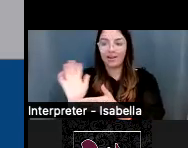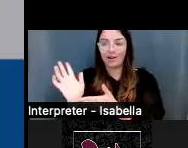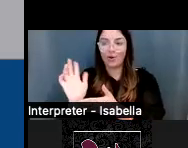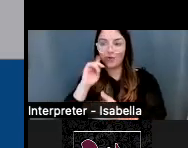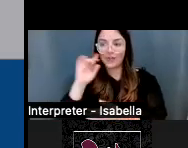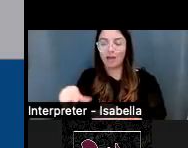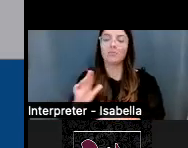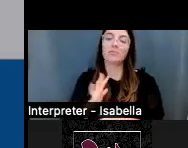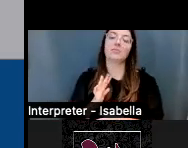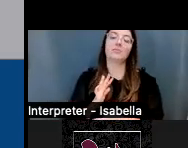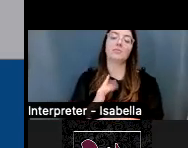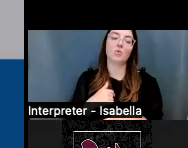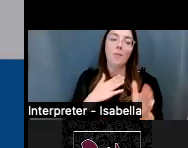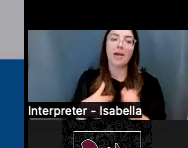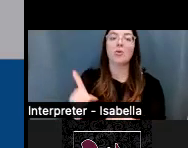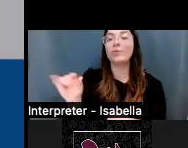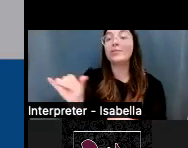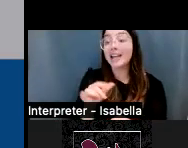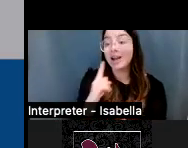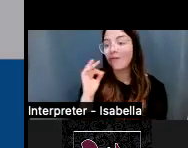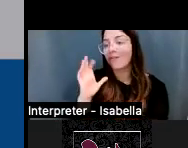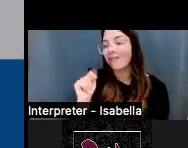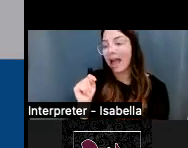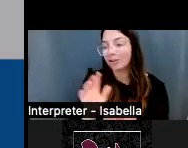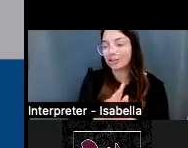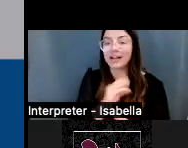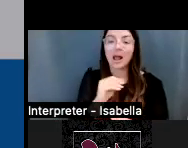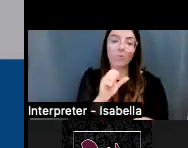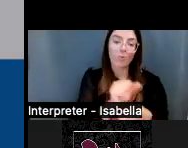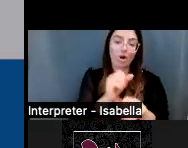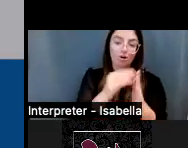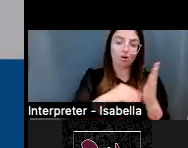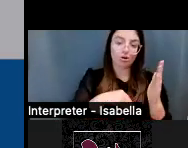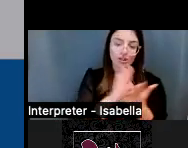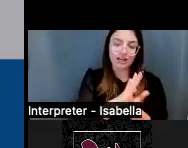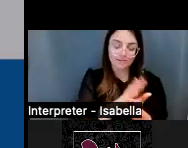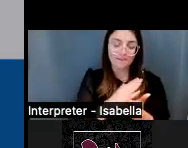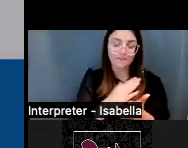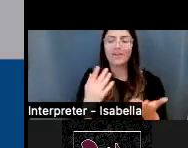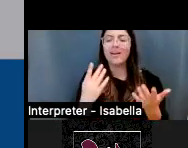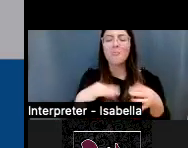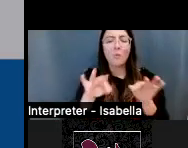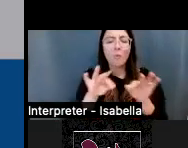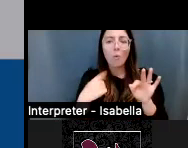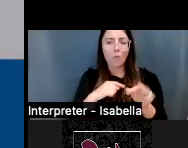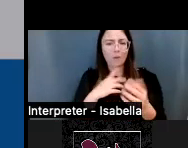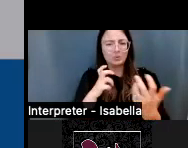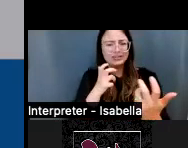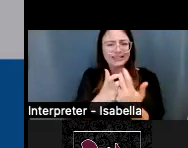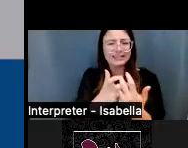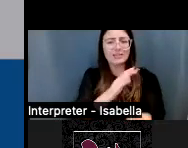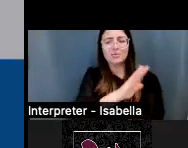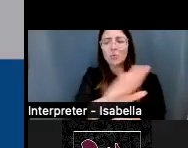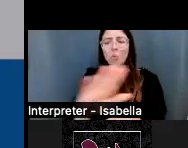worksheets. But we really want to be responsive to your needs and making sure that we